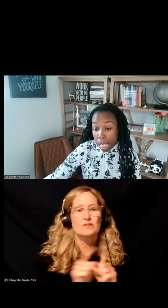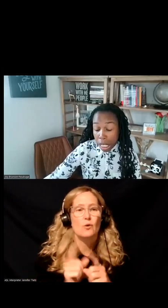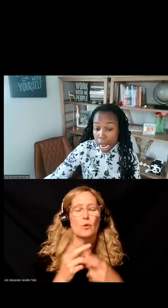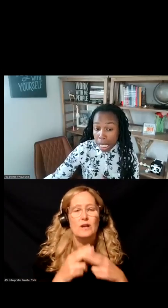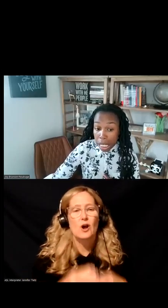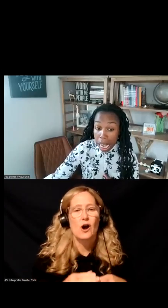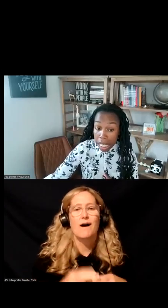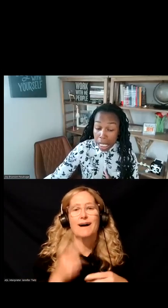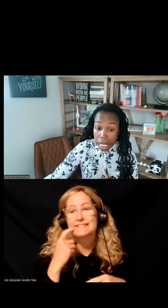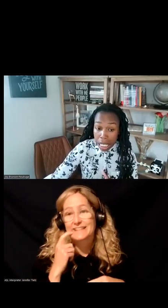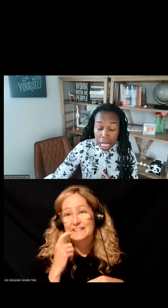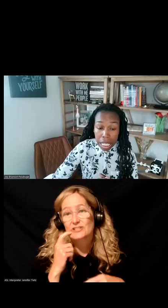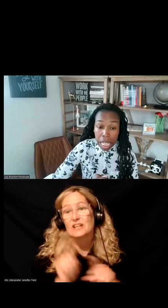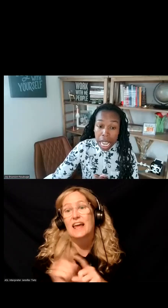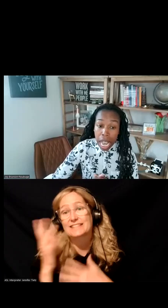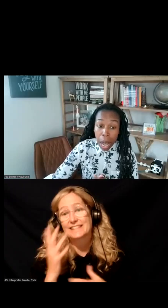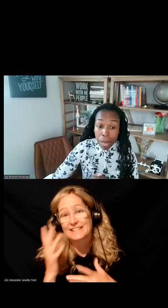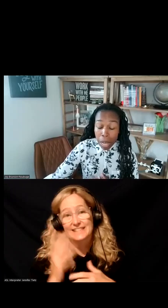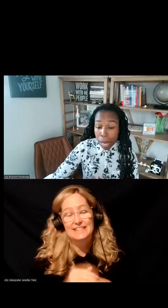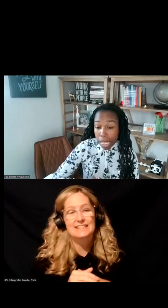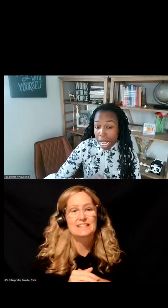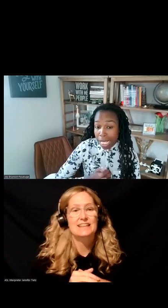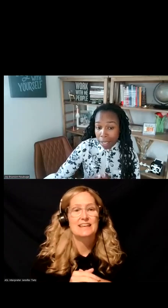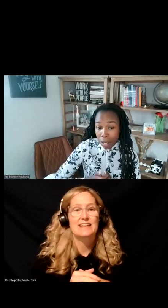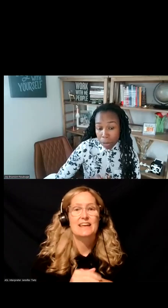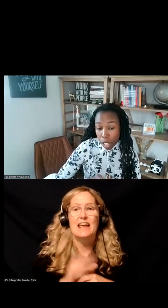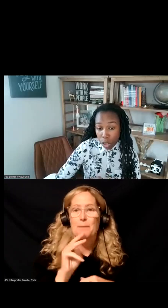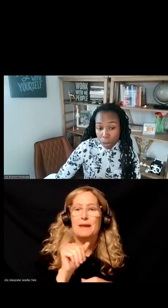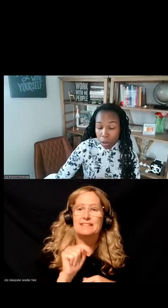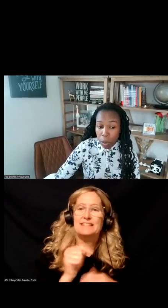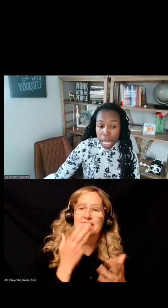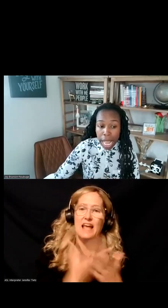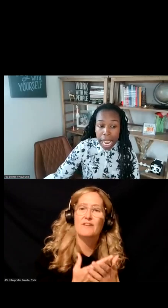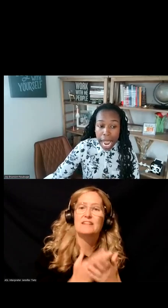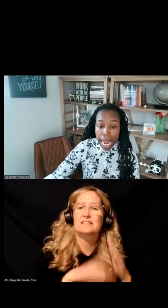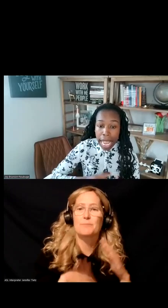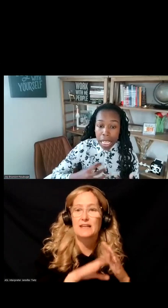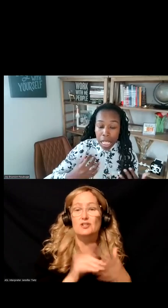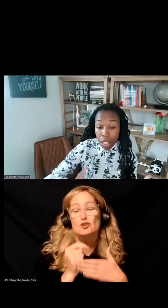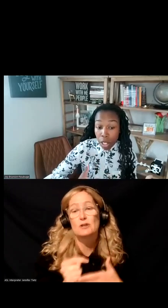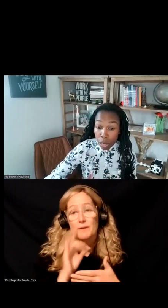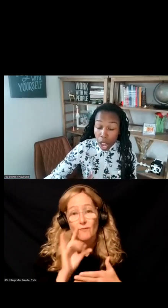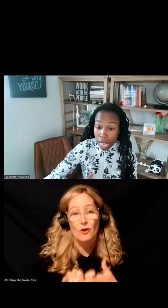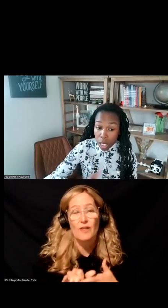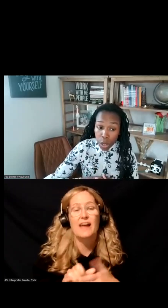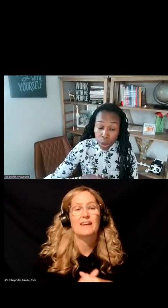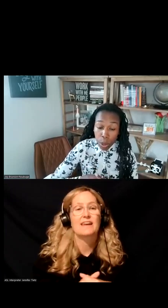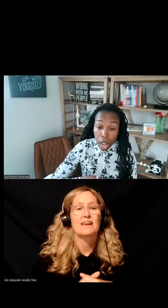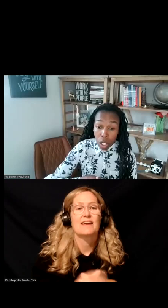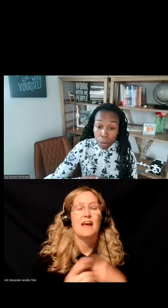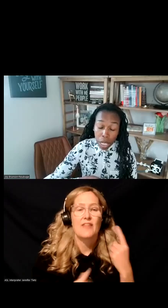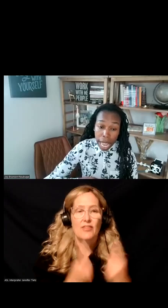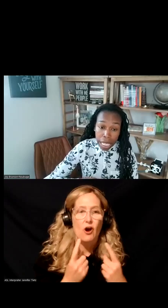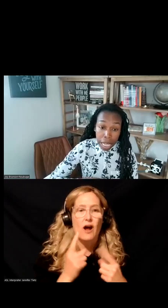as addiction as a disease. And MAT as evidence-based treatment for that, and the thought